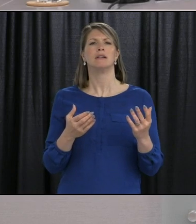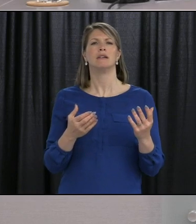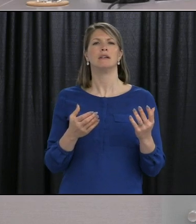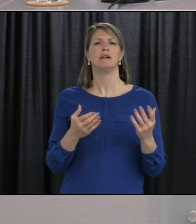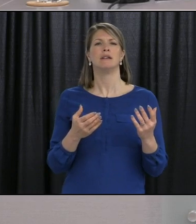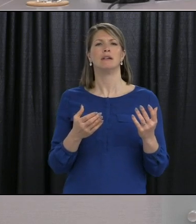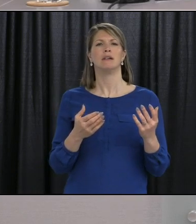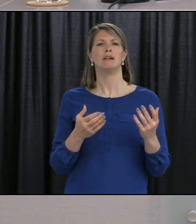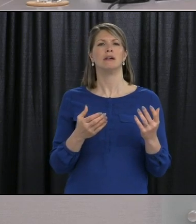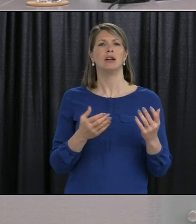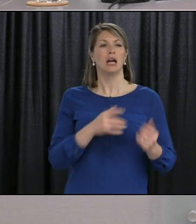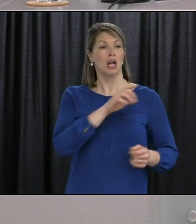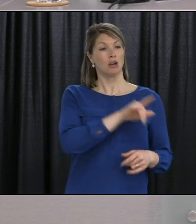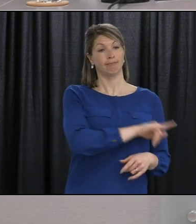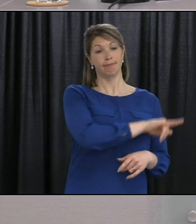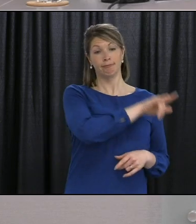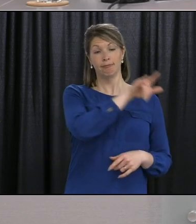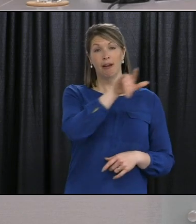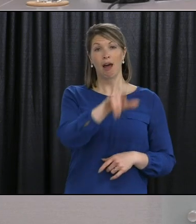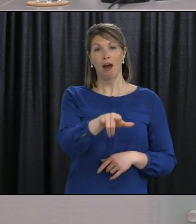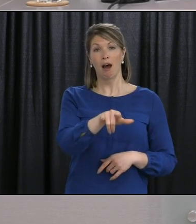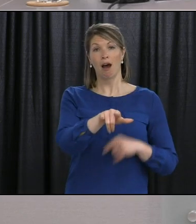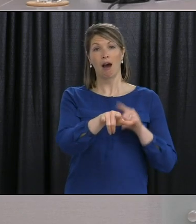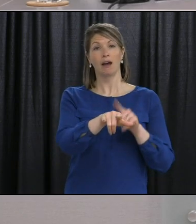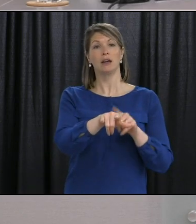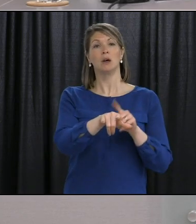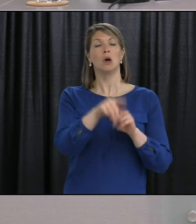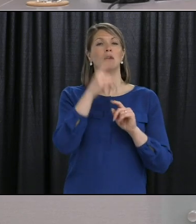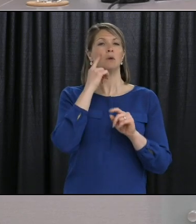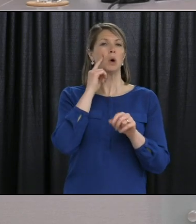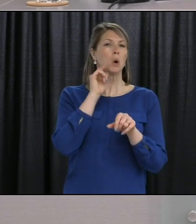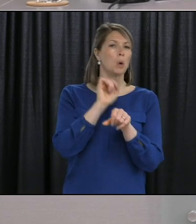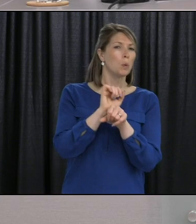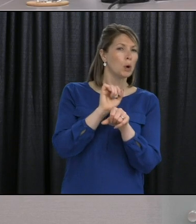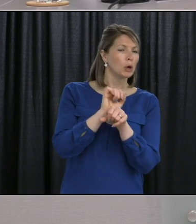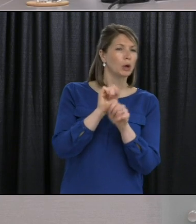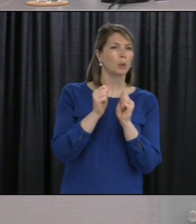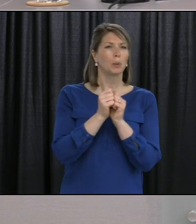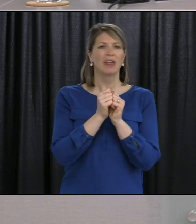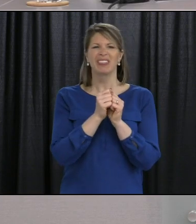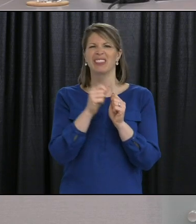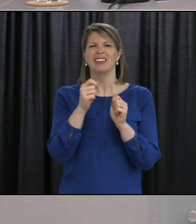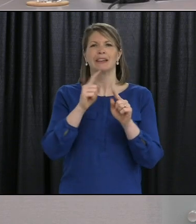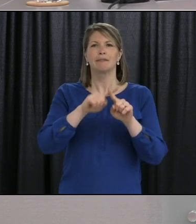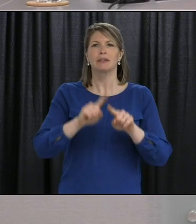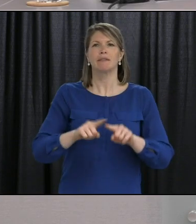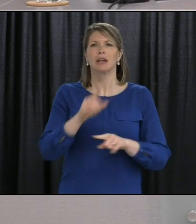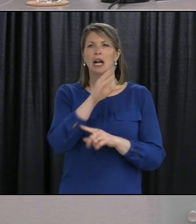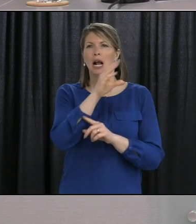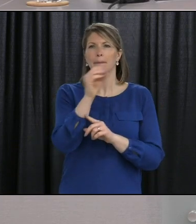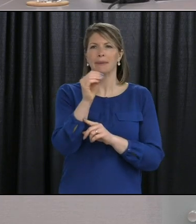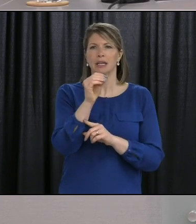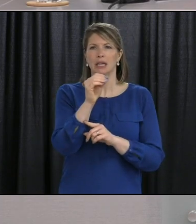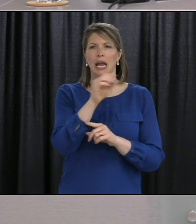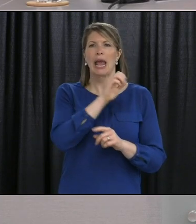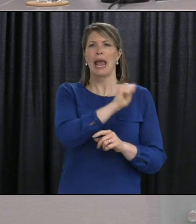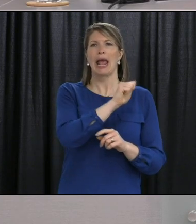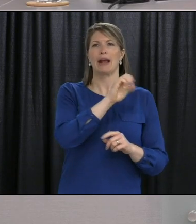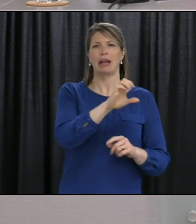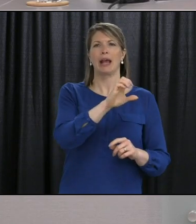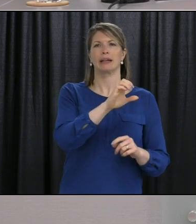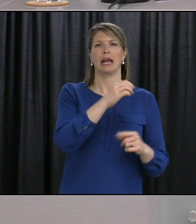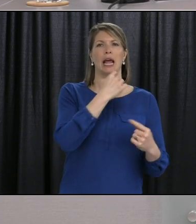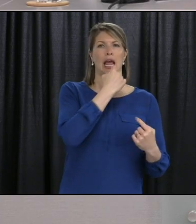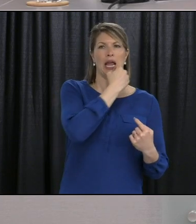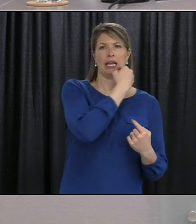was in order to work with travel providers. Talking to people who've flown with Air Canada, there wasn't even an announcement until they